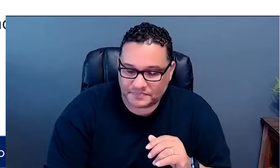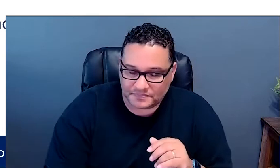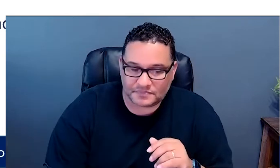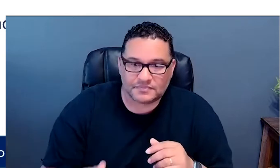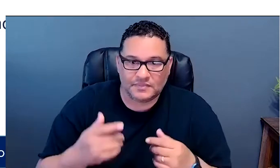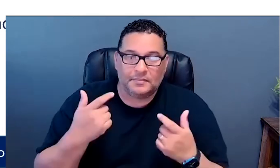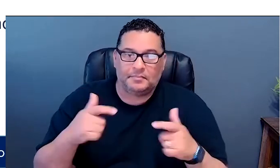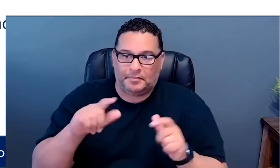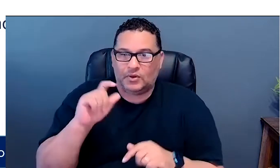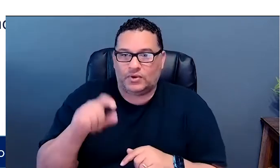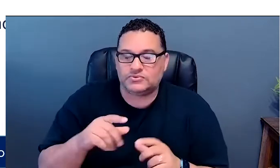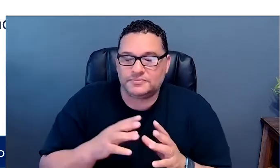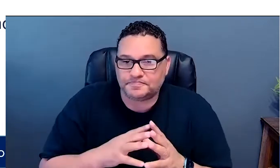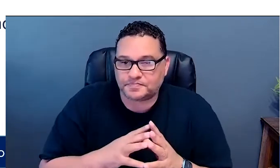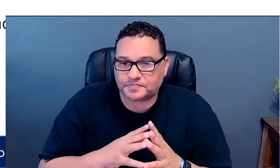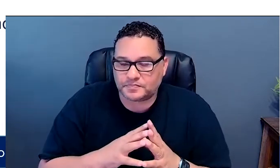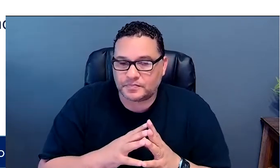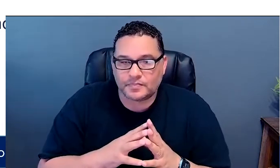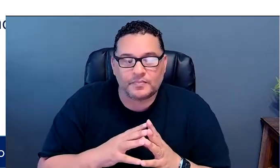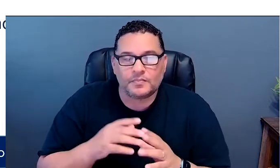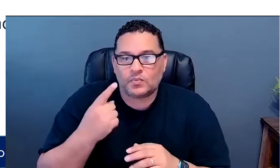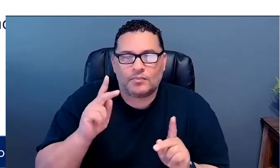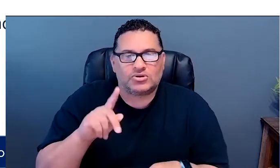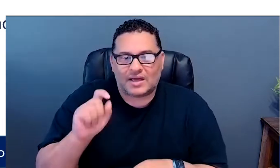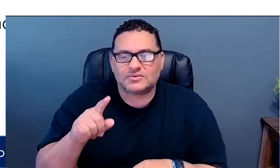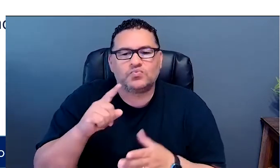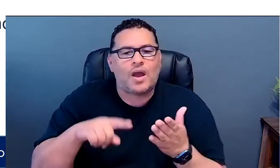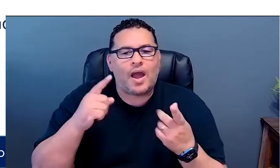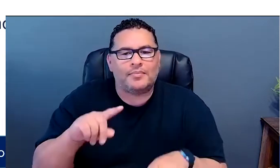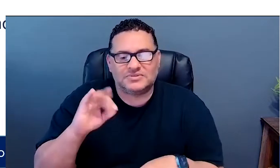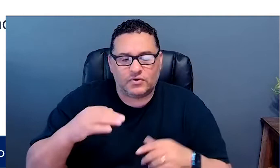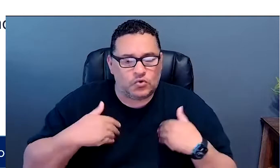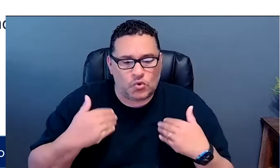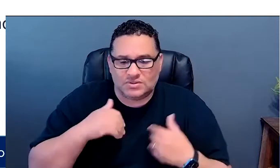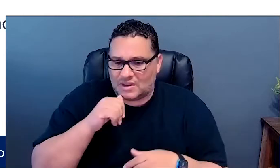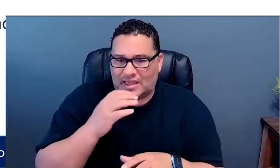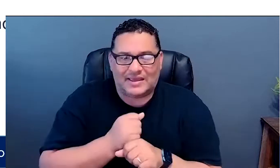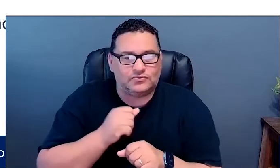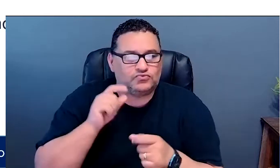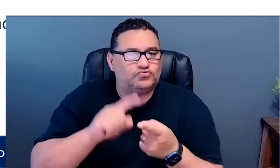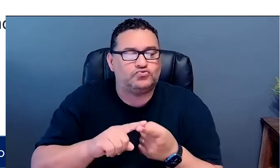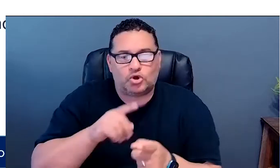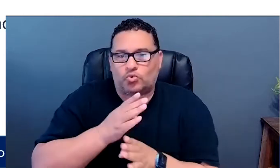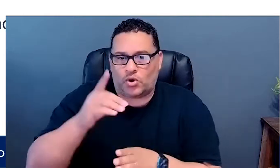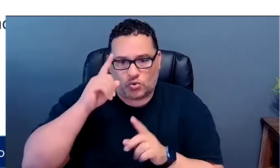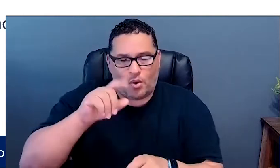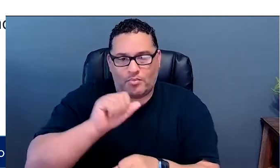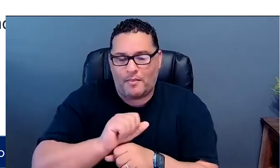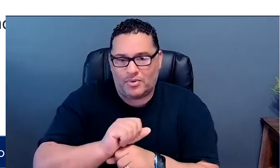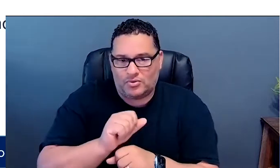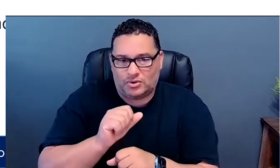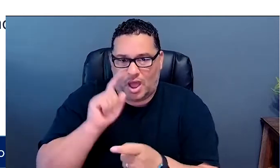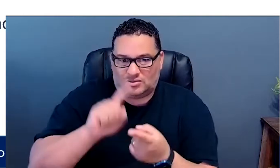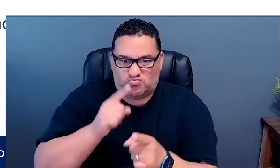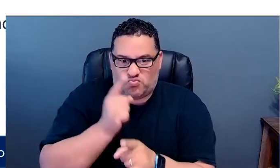question. Ember asked, what happens if youth does not get to the career goal employment until right before aging out of